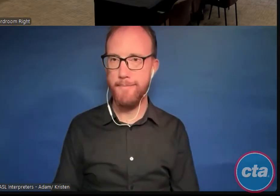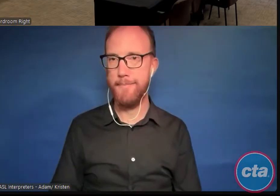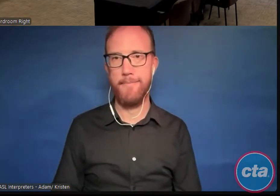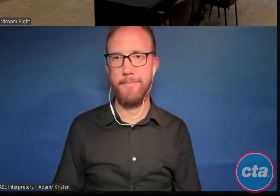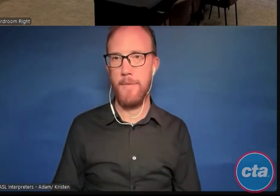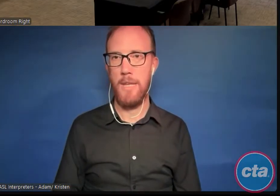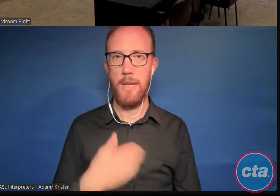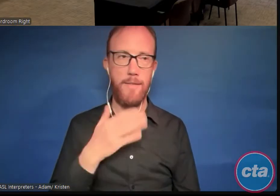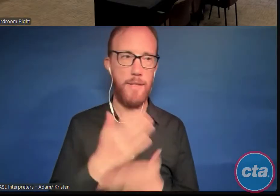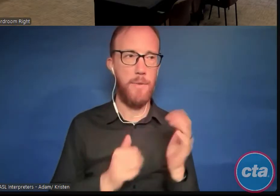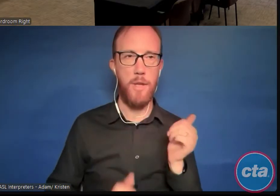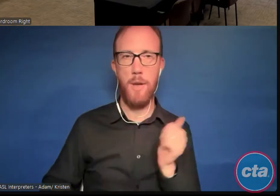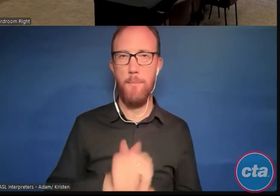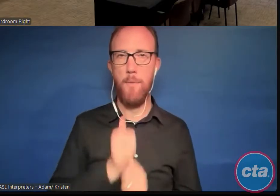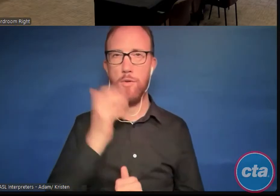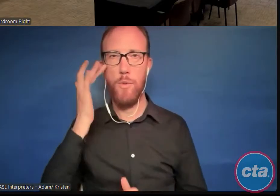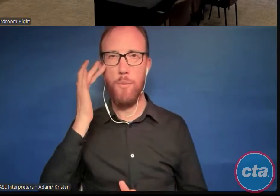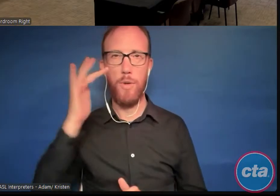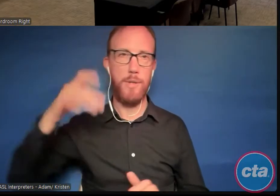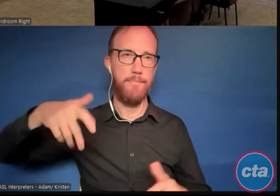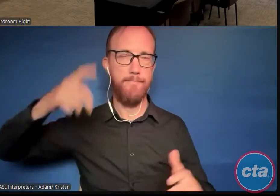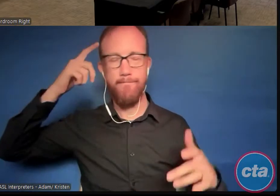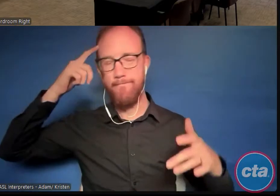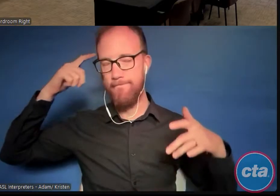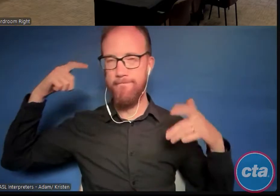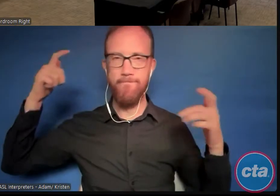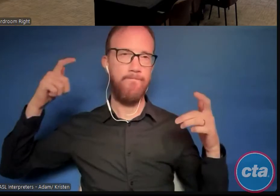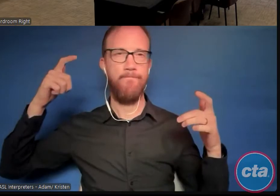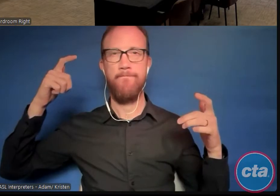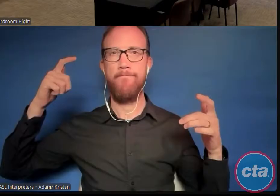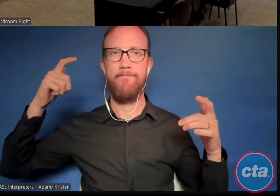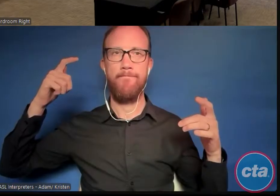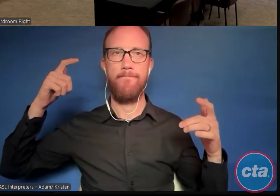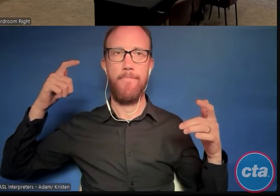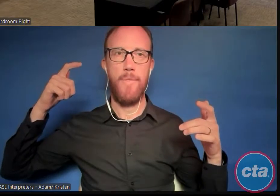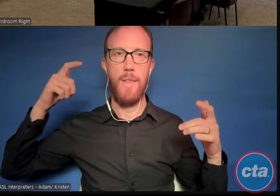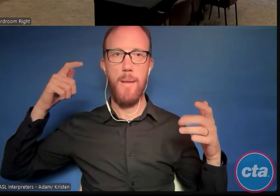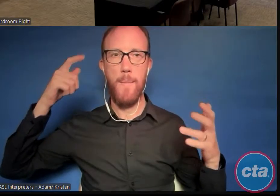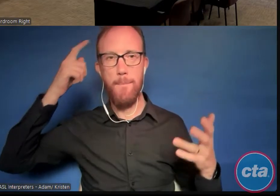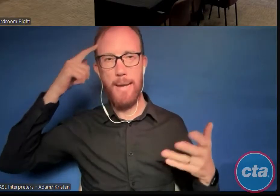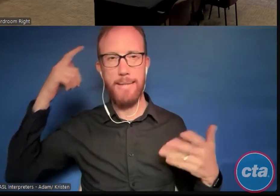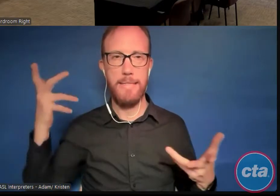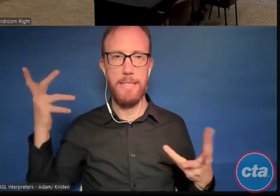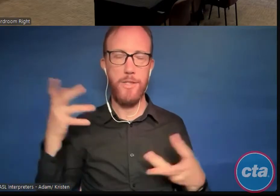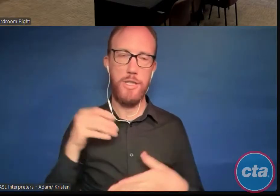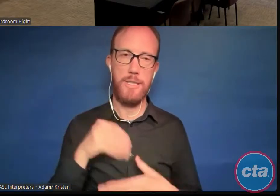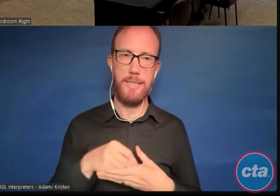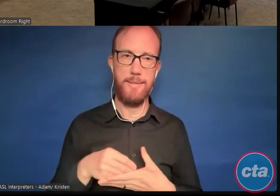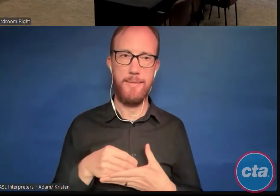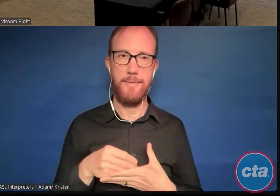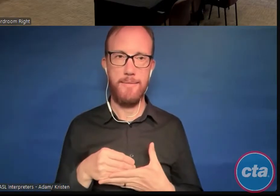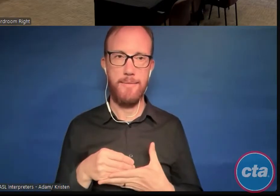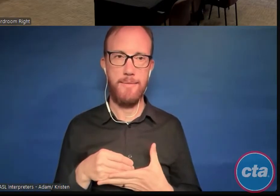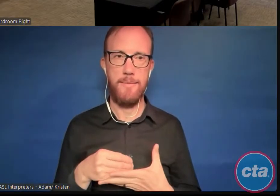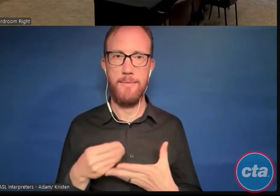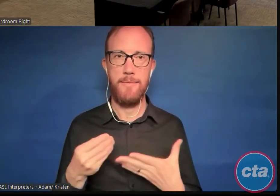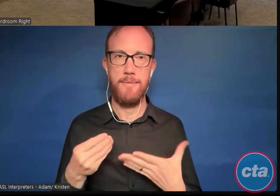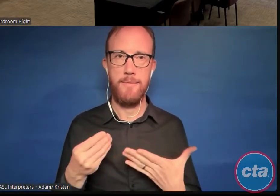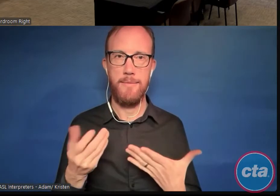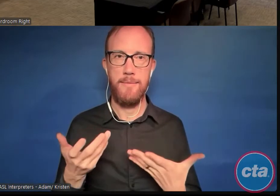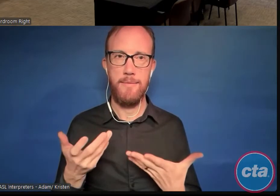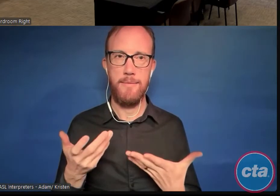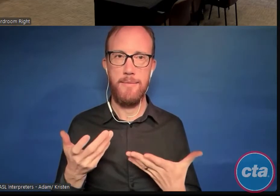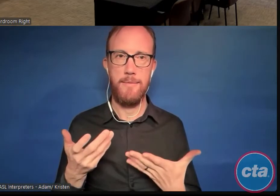most brilliant, talented minds at this agency that are committed to the values we hold dear, and those are in those. And we will stay who we